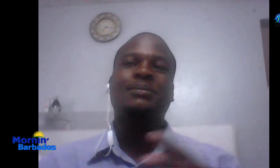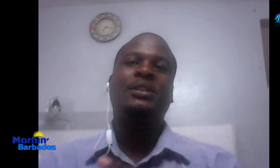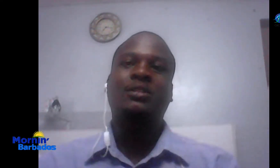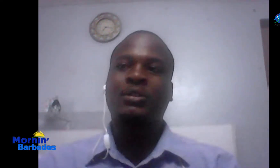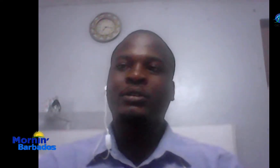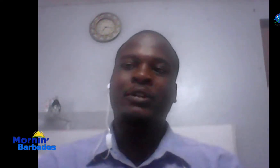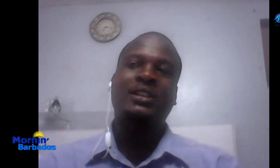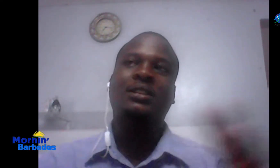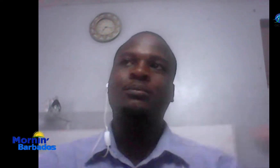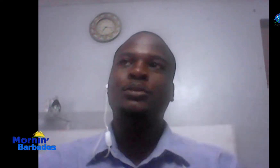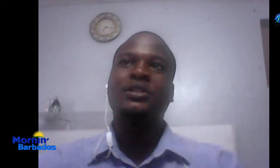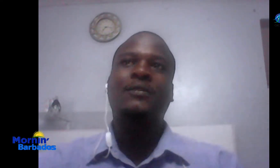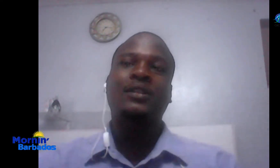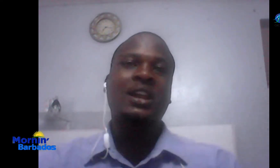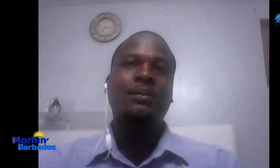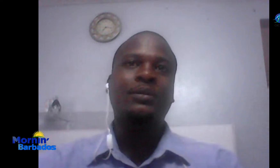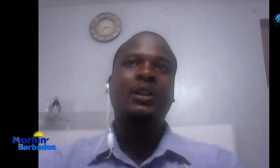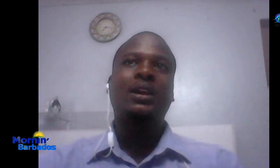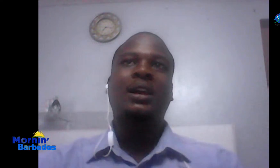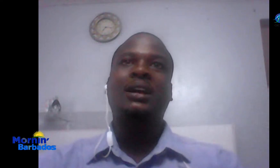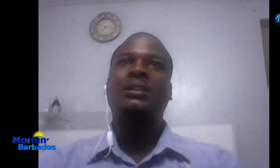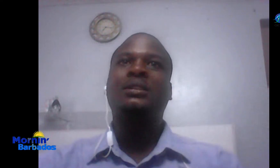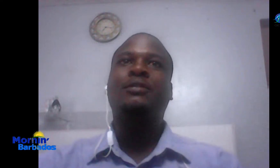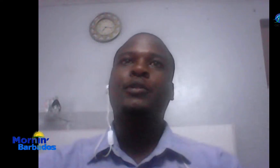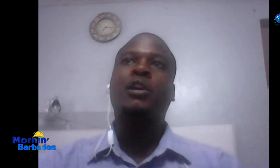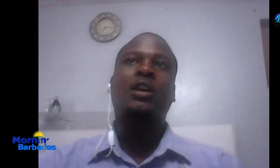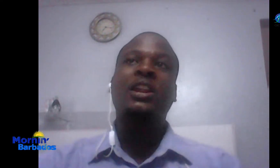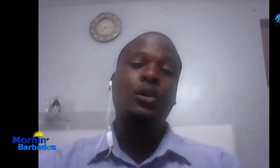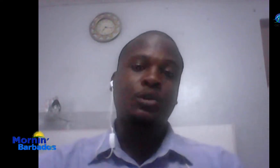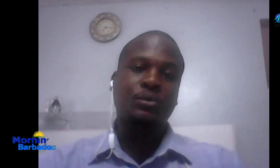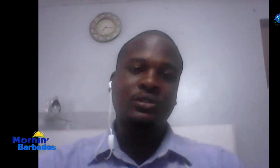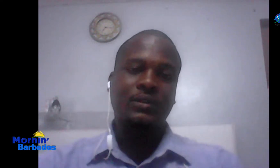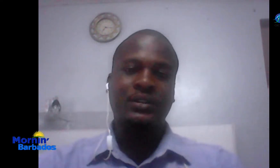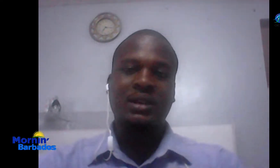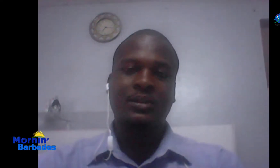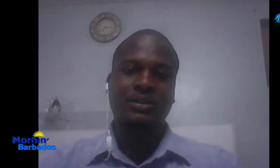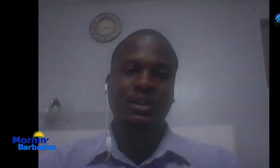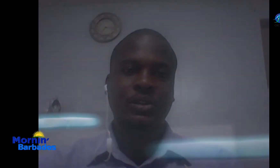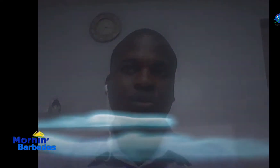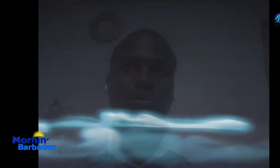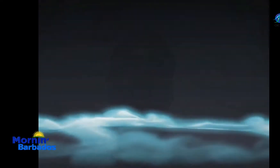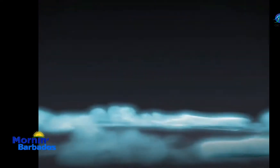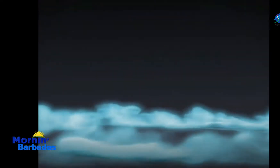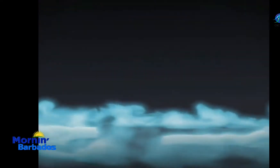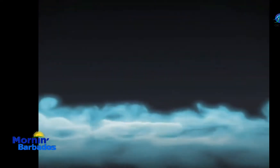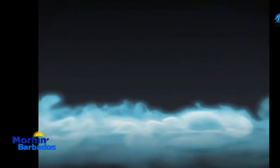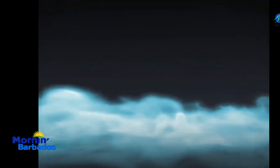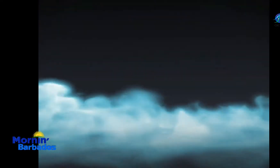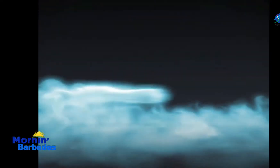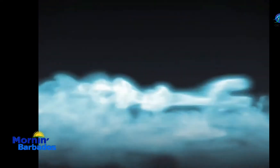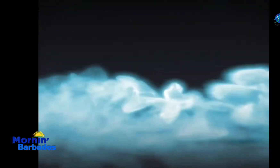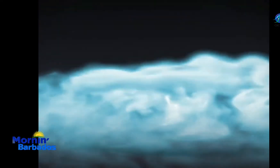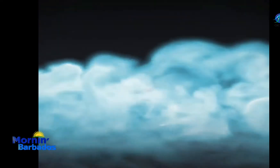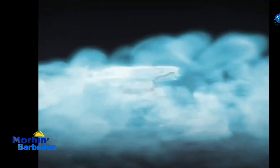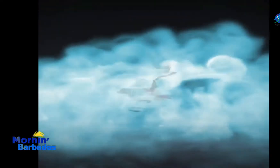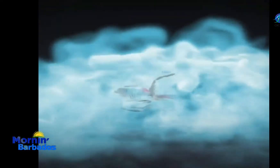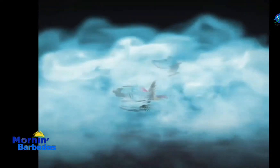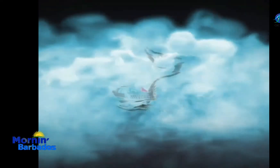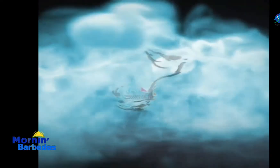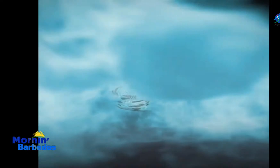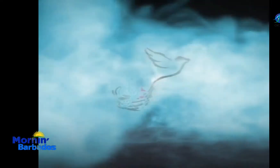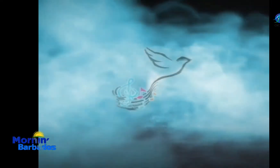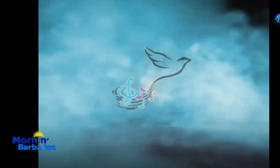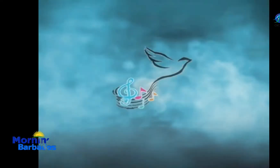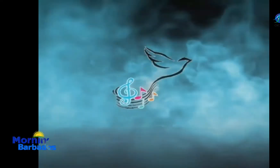coming in asking me to create some music for them, and even record their own music for them as well too. What I do as well